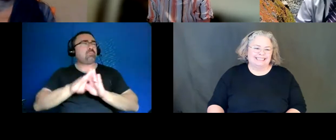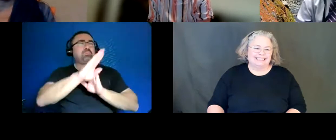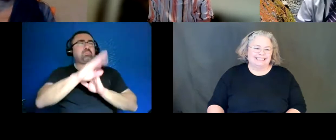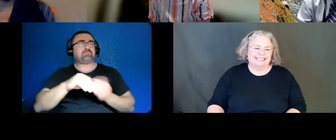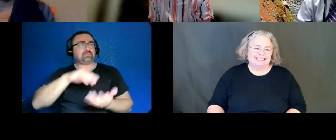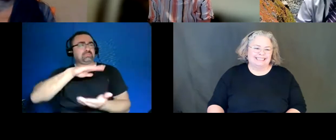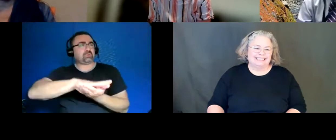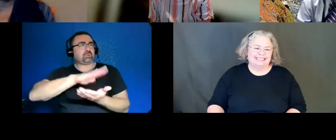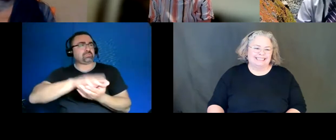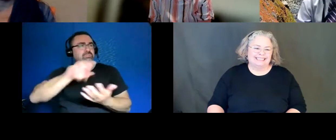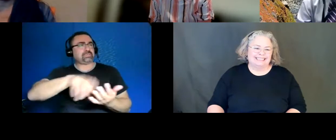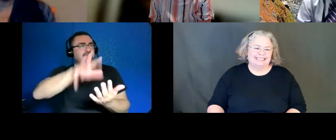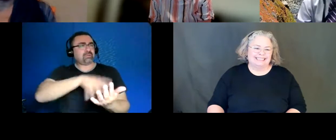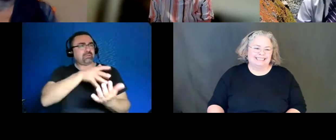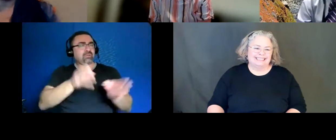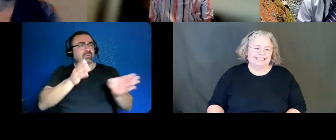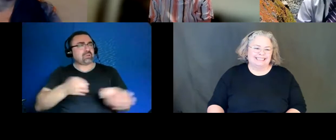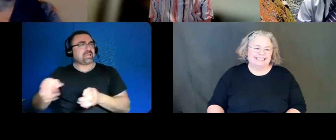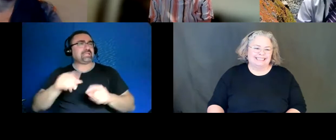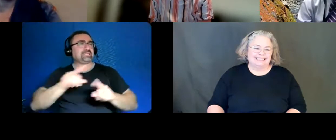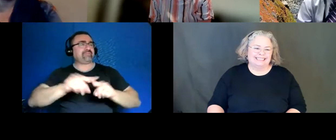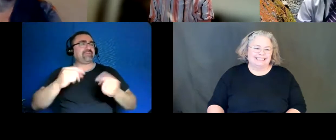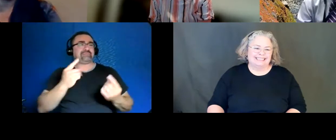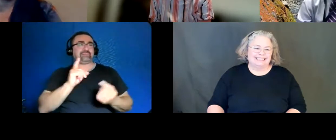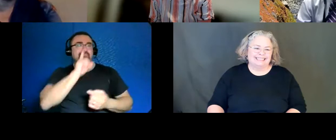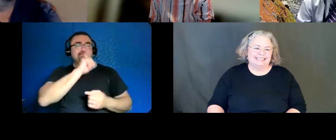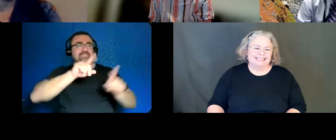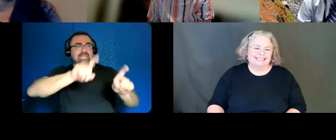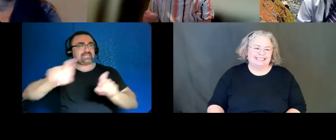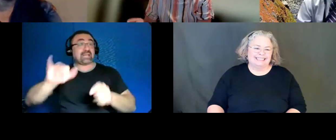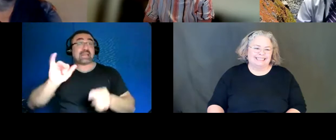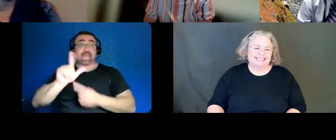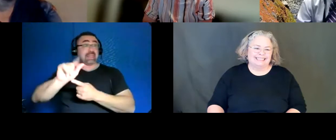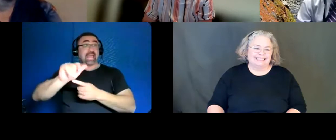periodic testing for all students and teachers like LA has started doing?